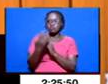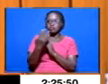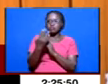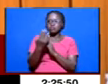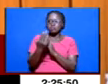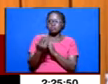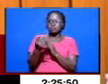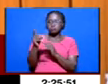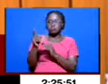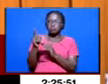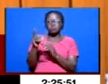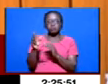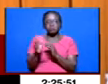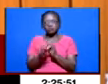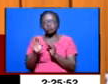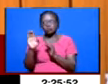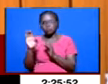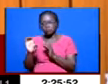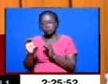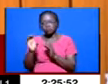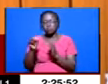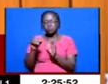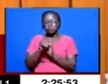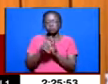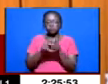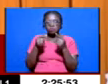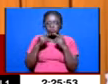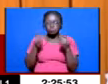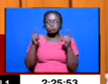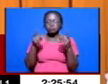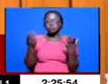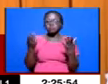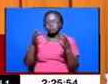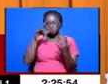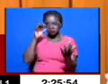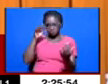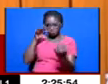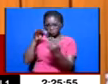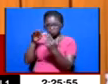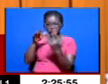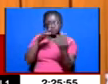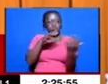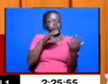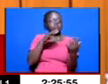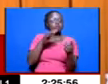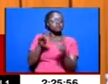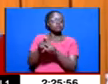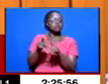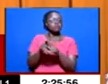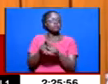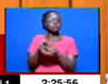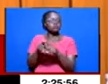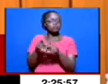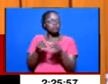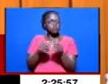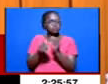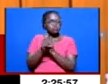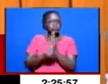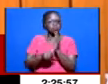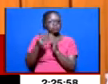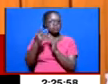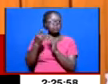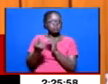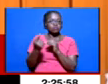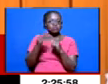4D and E to declare a state of emergency or declare war, respectively. He may also, pursuant to Article 192, even